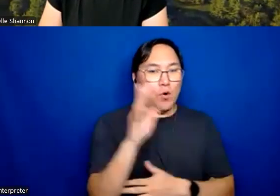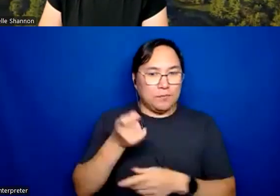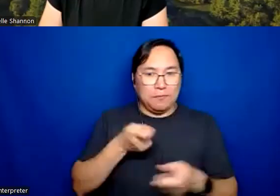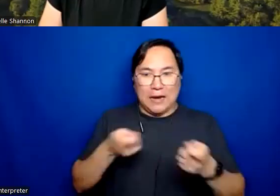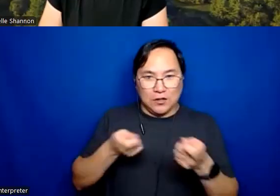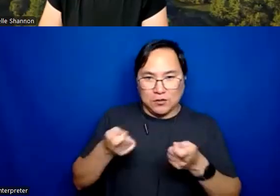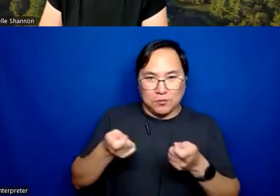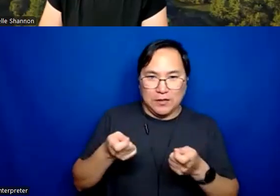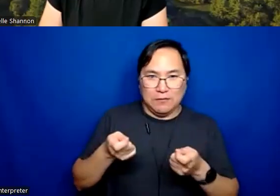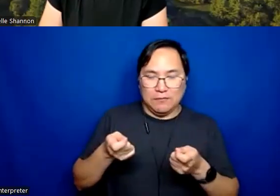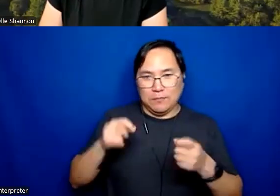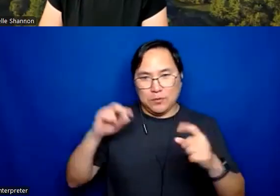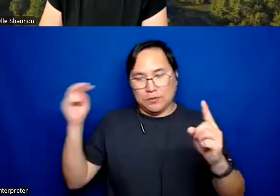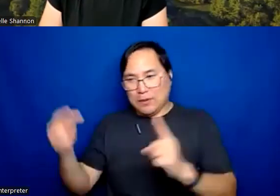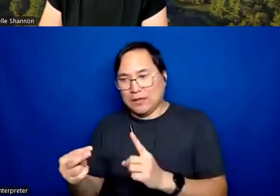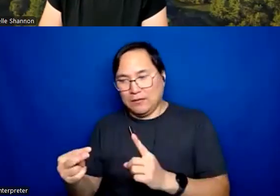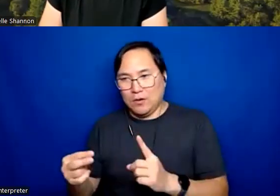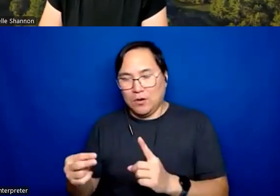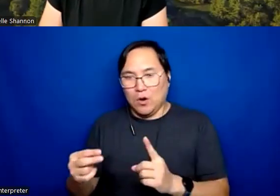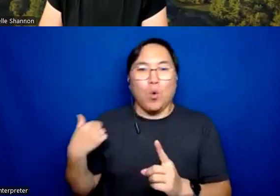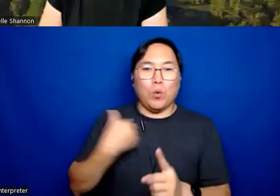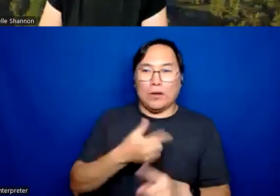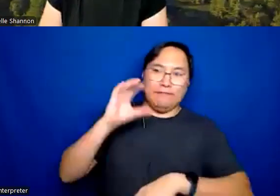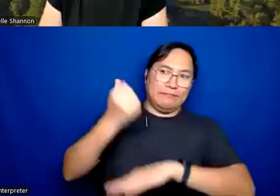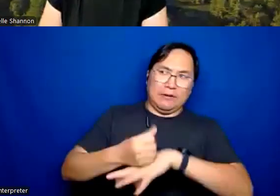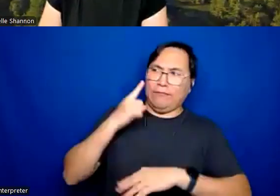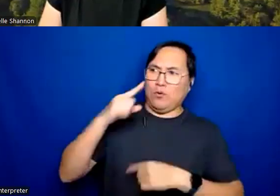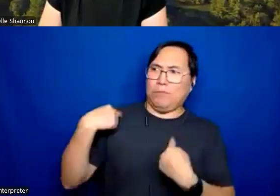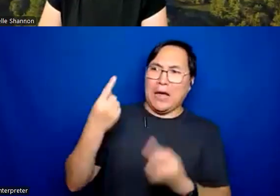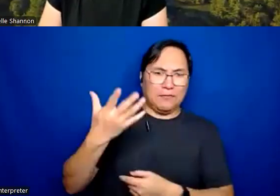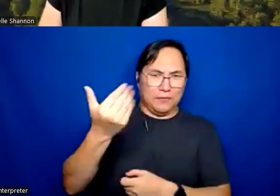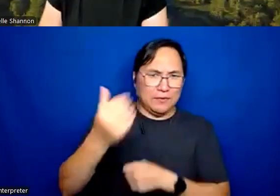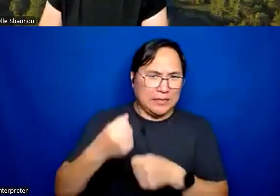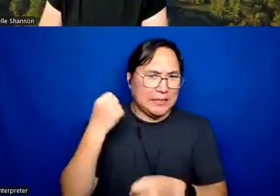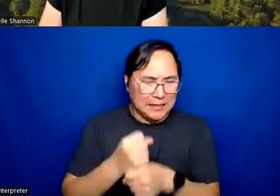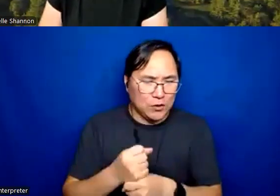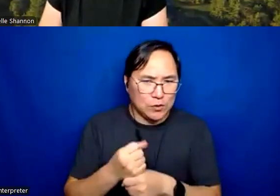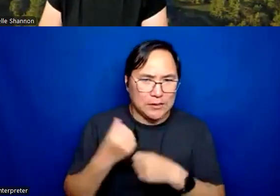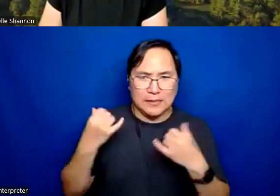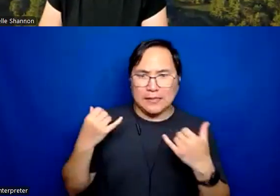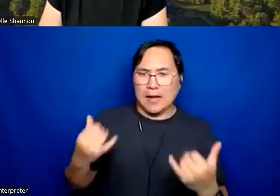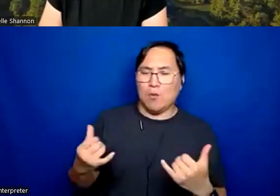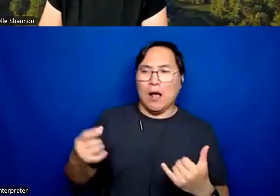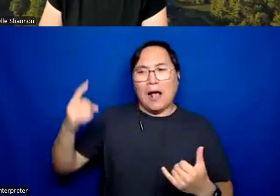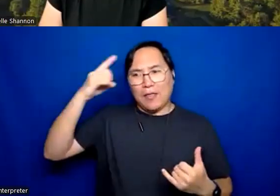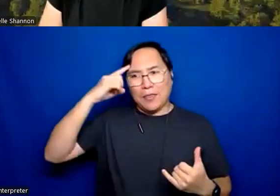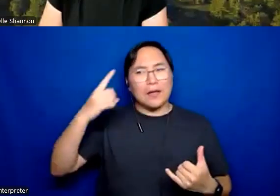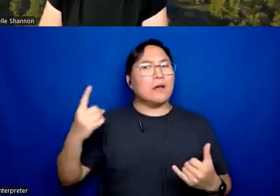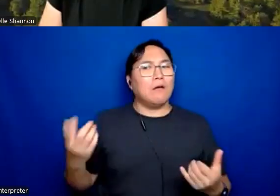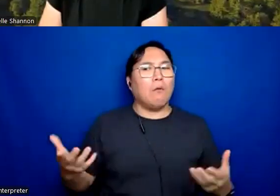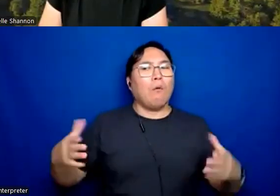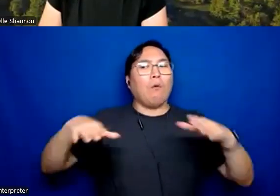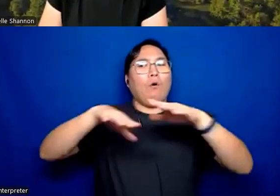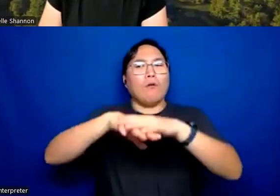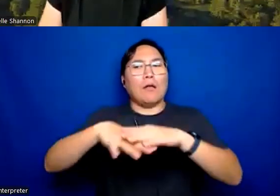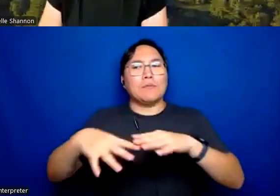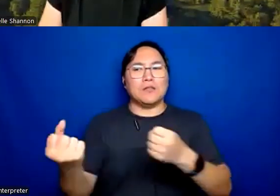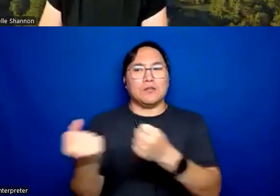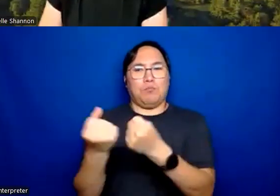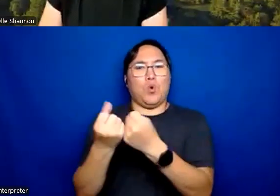we've had established for about 15 years or so now, I think complements